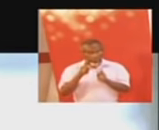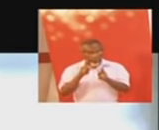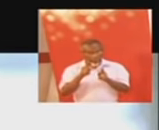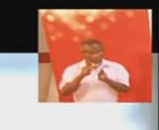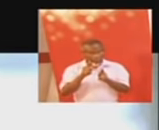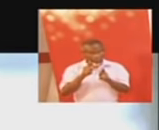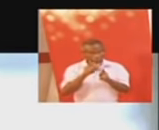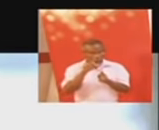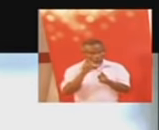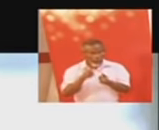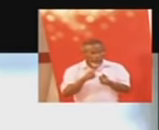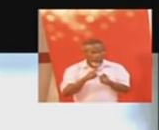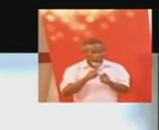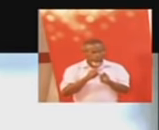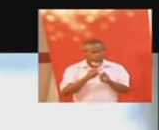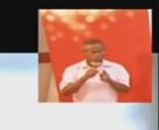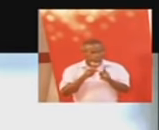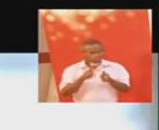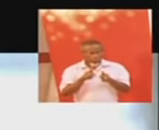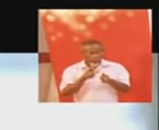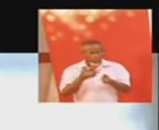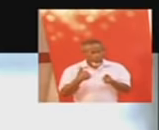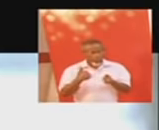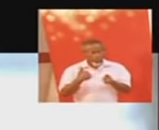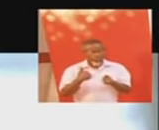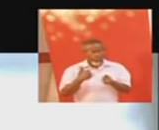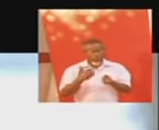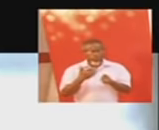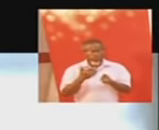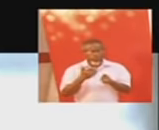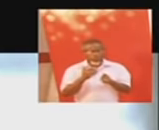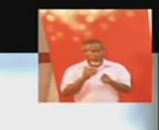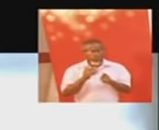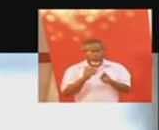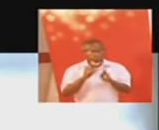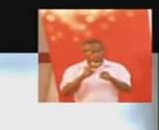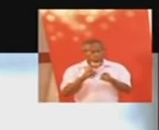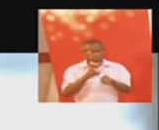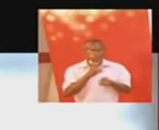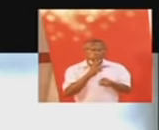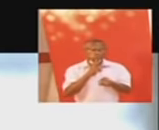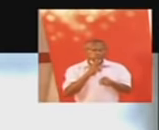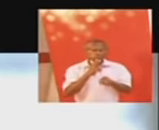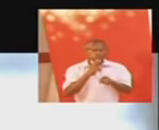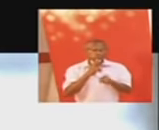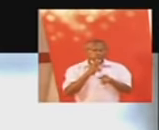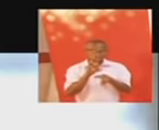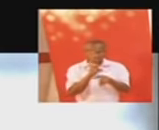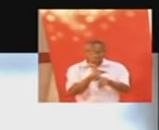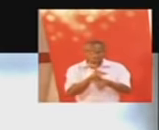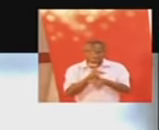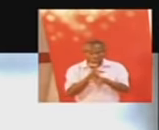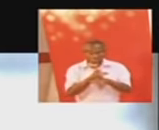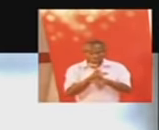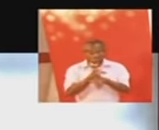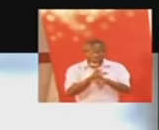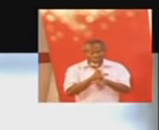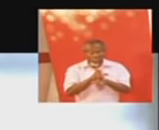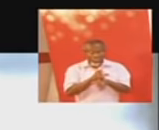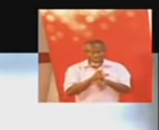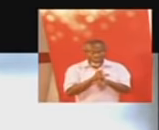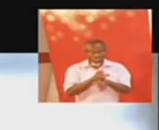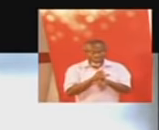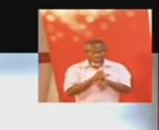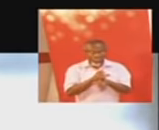aquatherapy, apparently they're still having some issues pertaining to the police, so they'd like to find out what documentation they need to